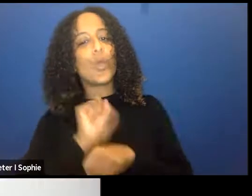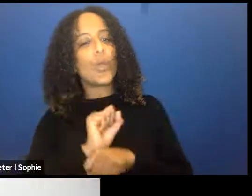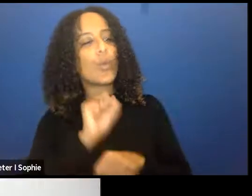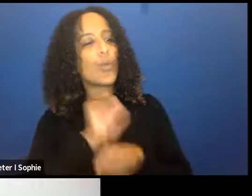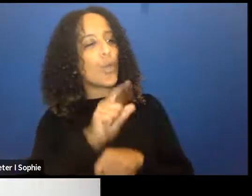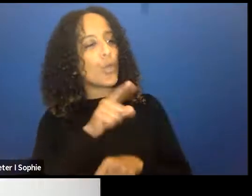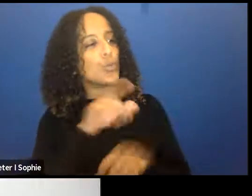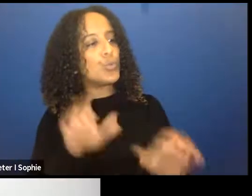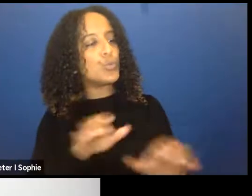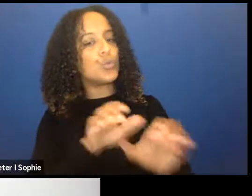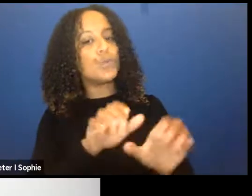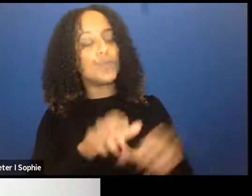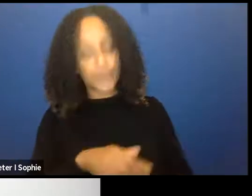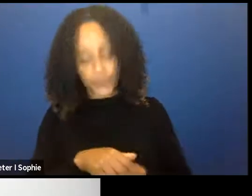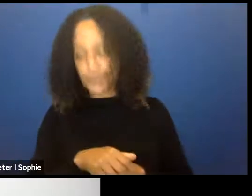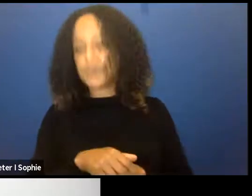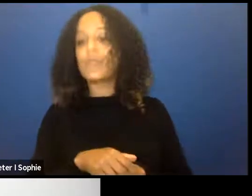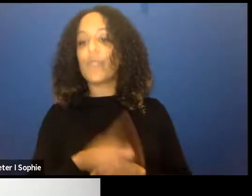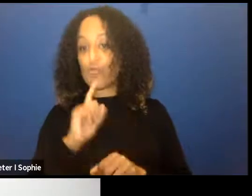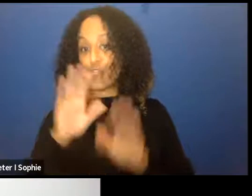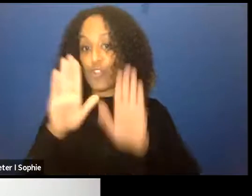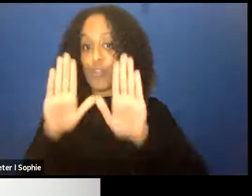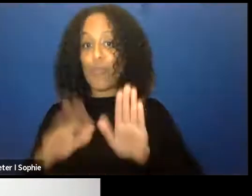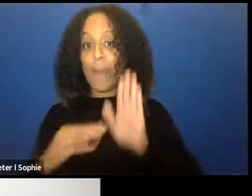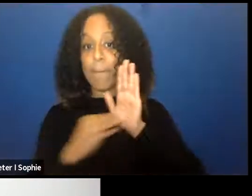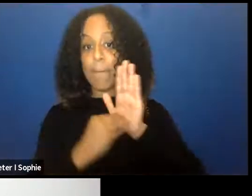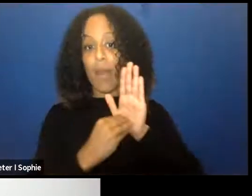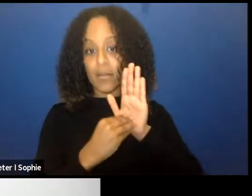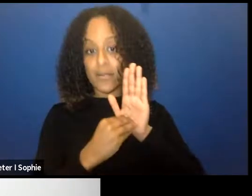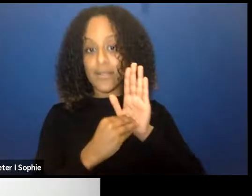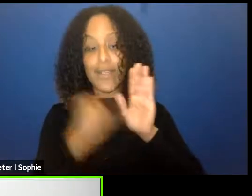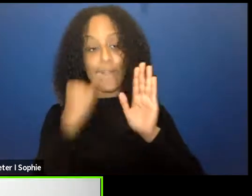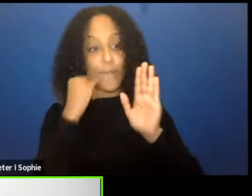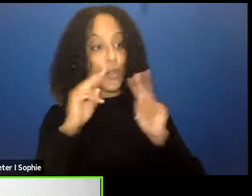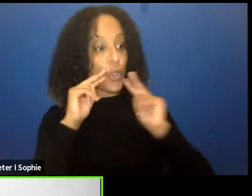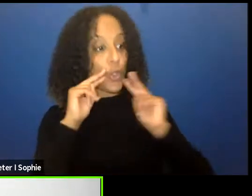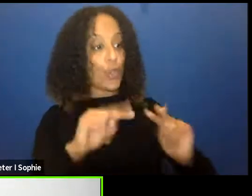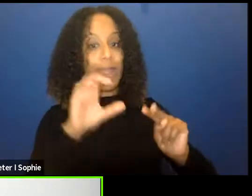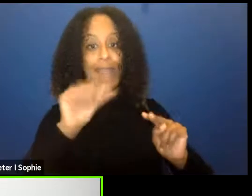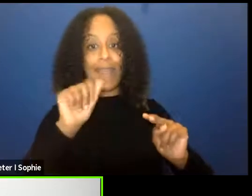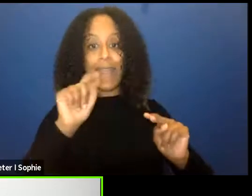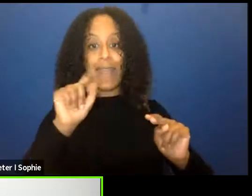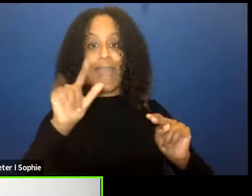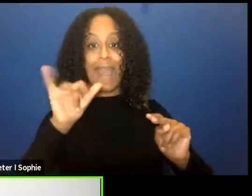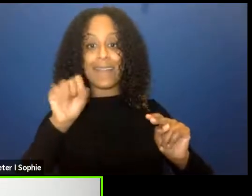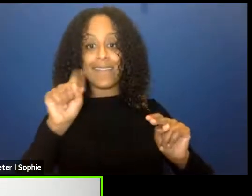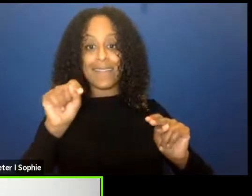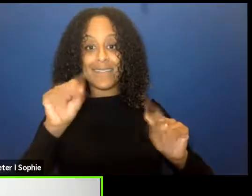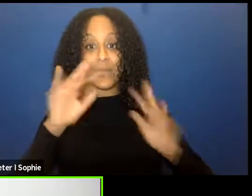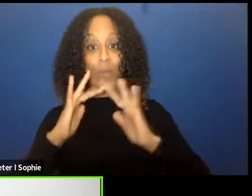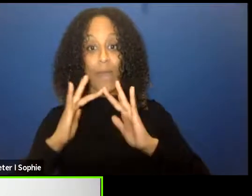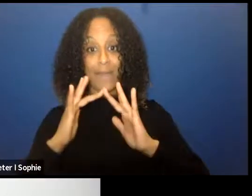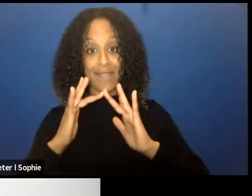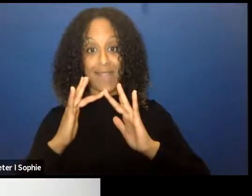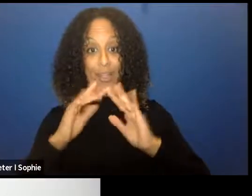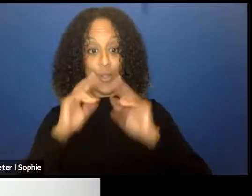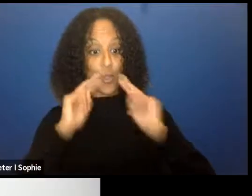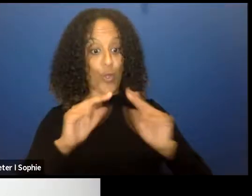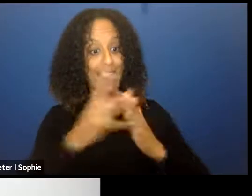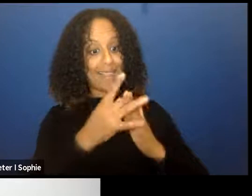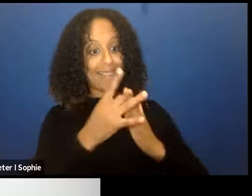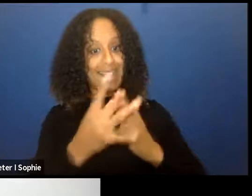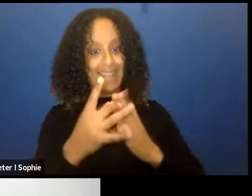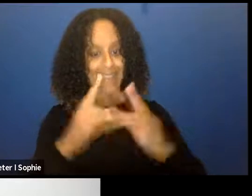Yeah, there's some really great models if you look on Catalyst's website around leading